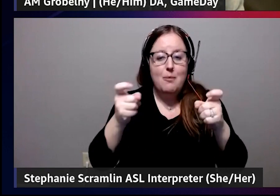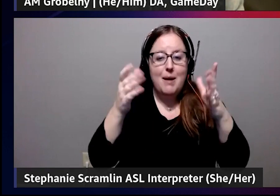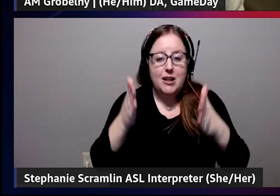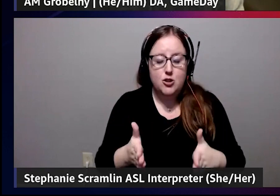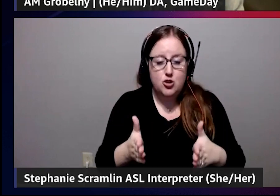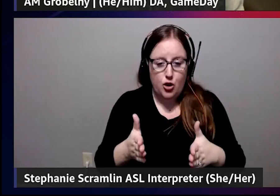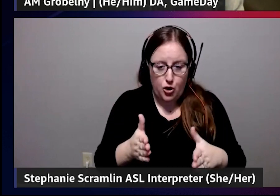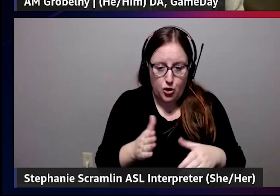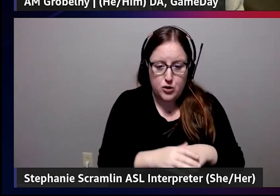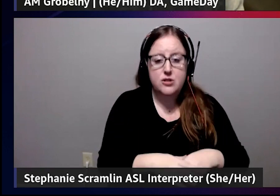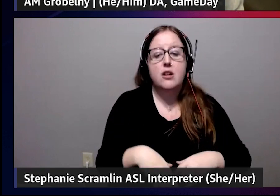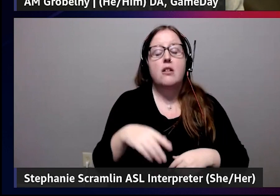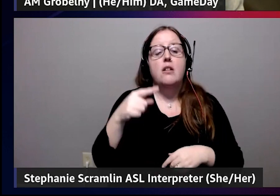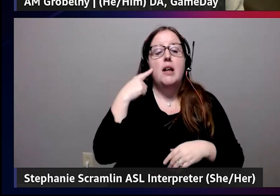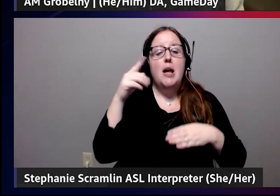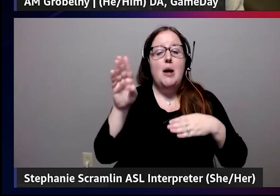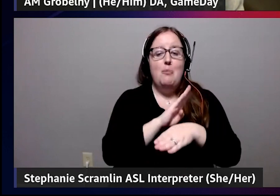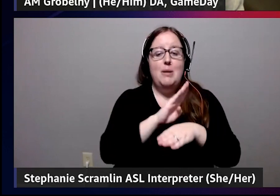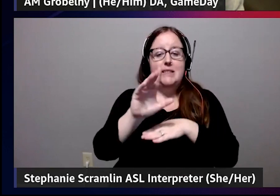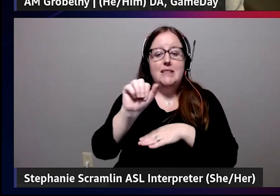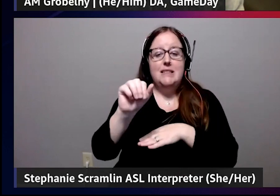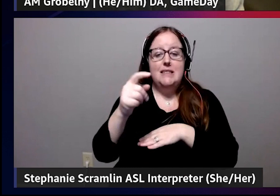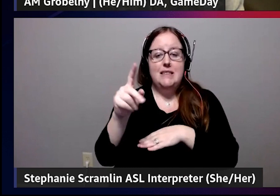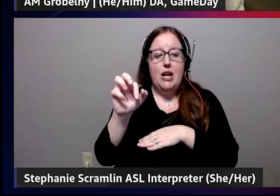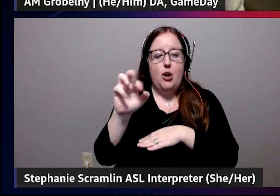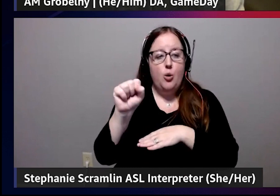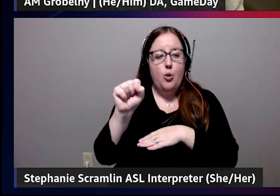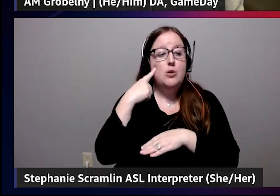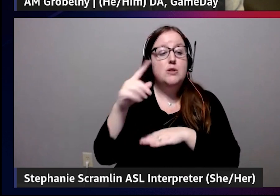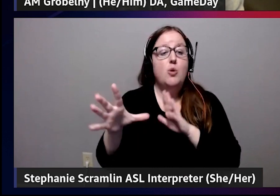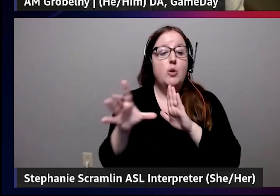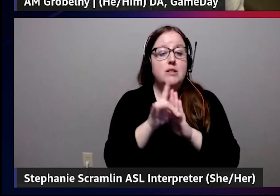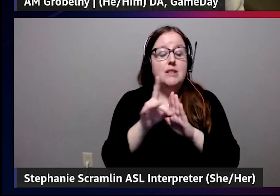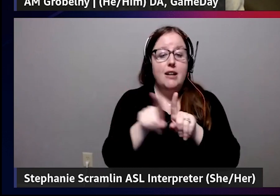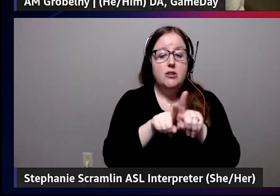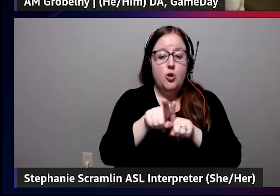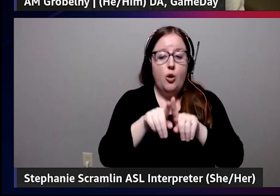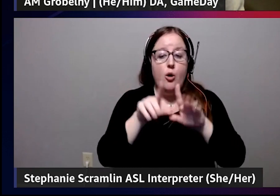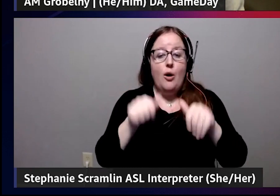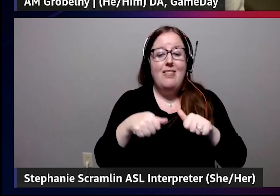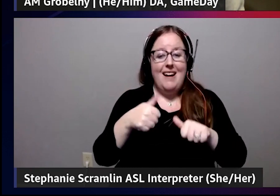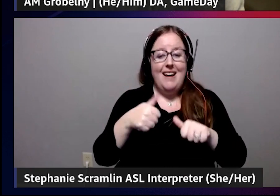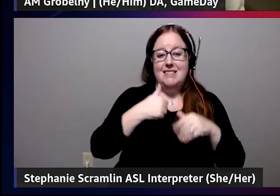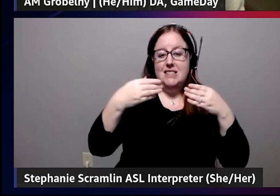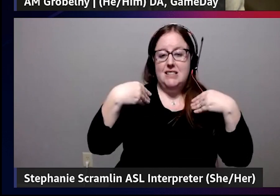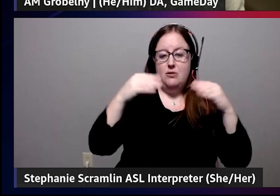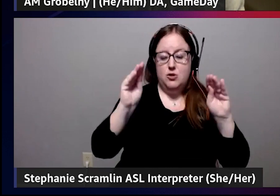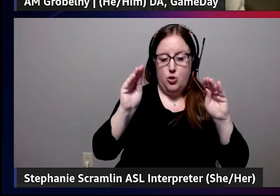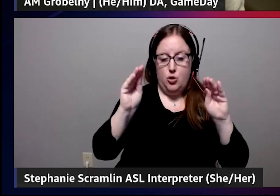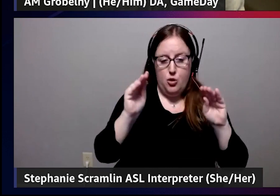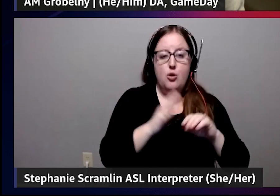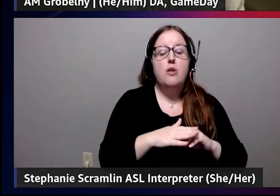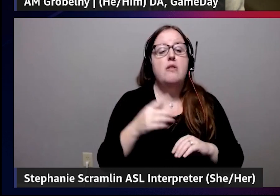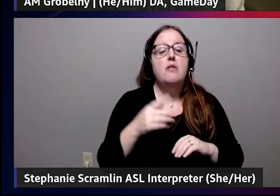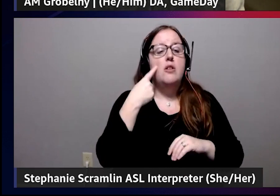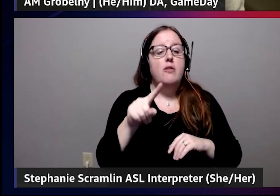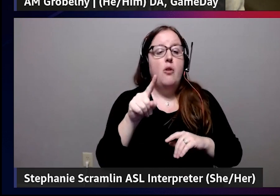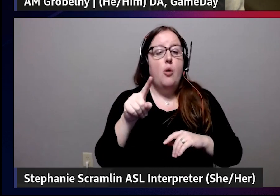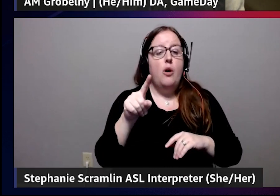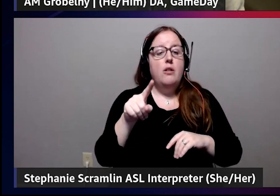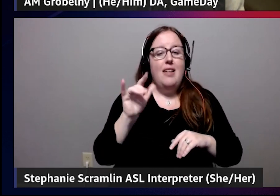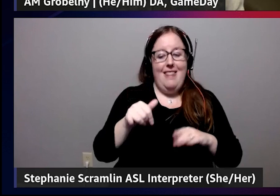and business stakeholders to start utilizing SelectStar so that they can also self-service a lot of these tribal